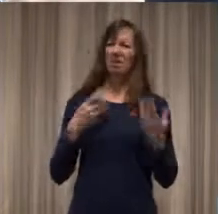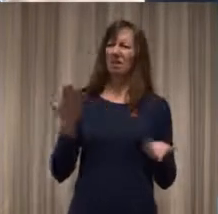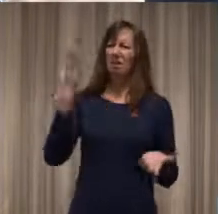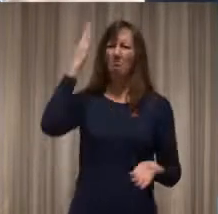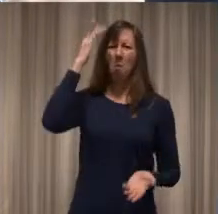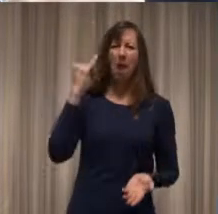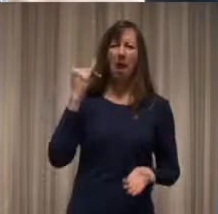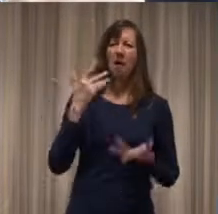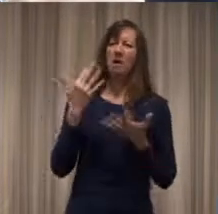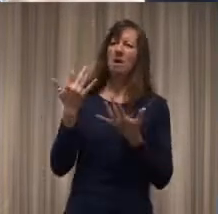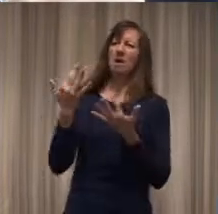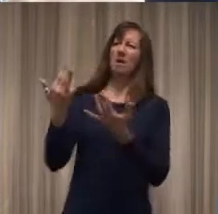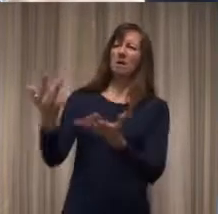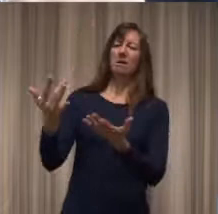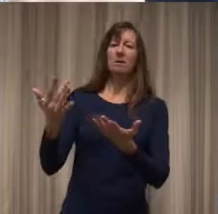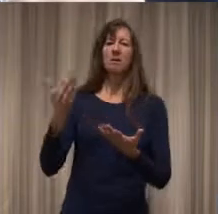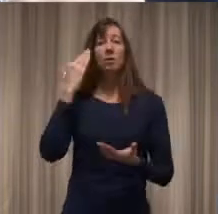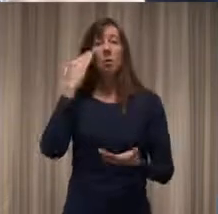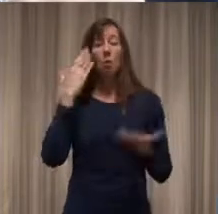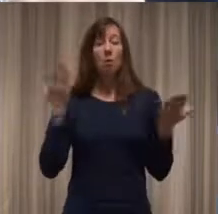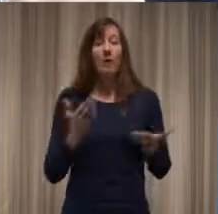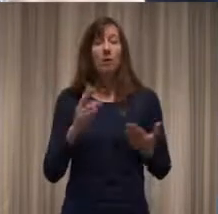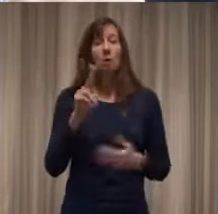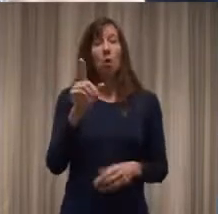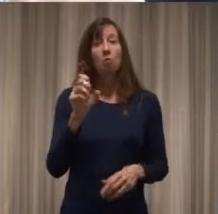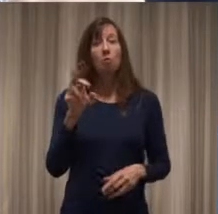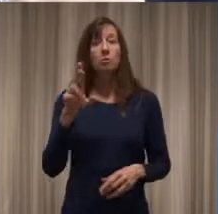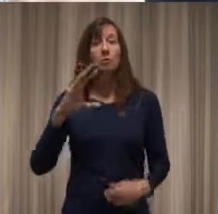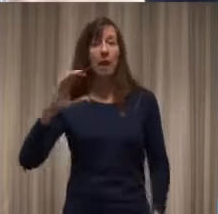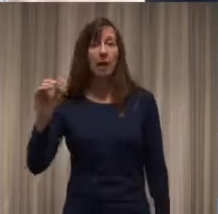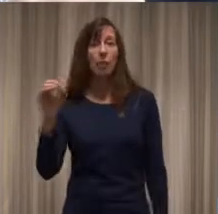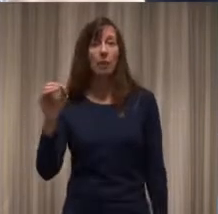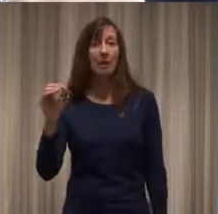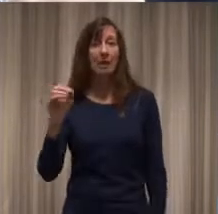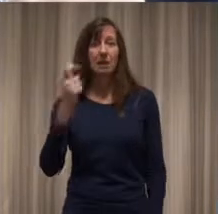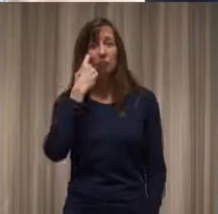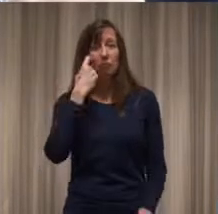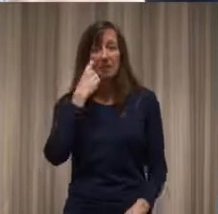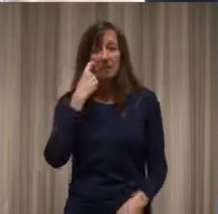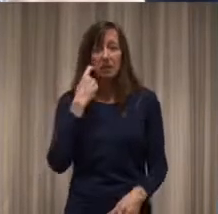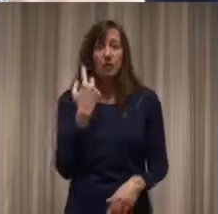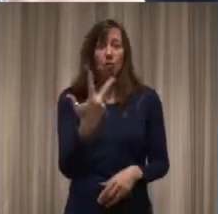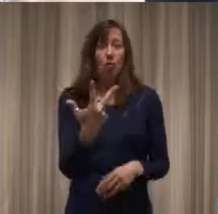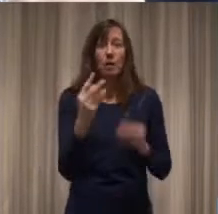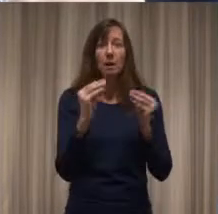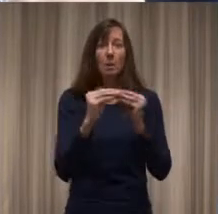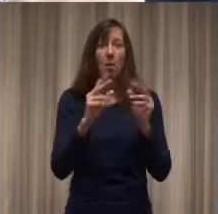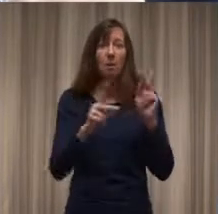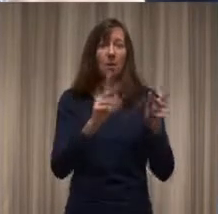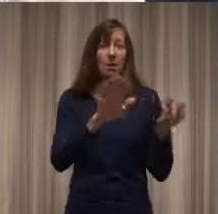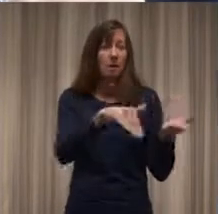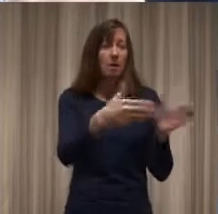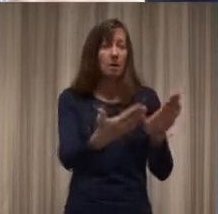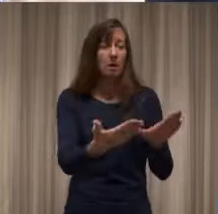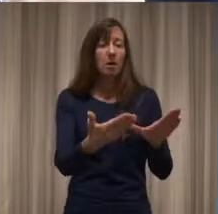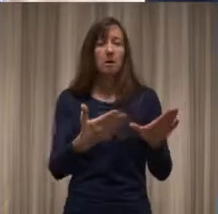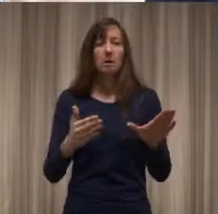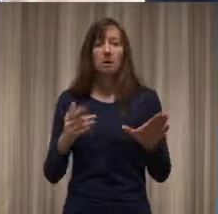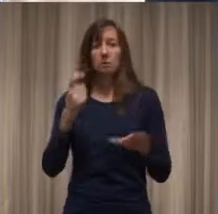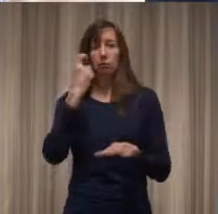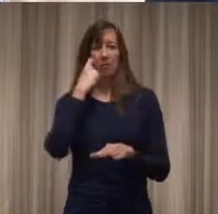even, just here in the county in the last few days, we lost 3 more residents. We've lost nearly 60 in the